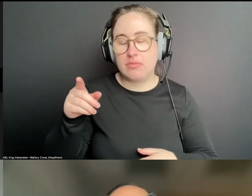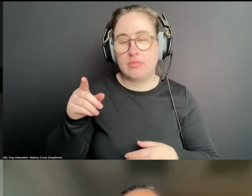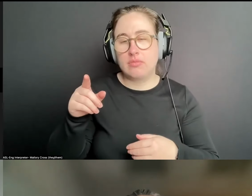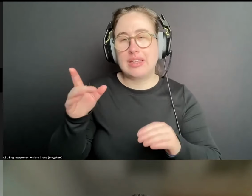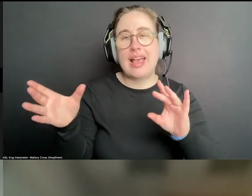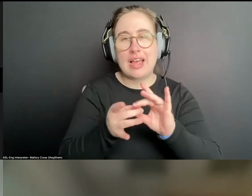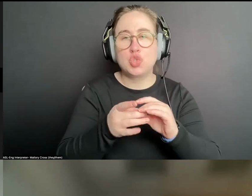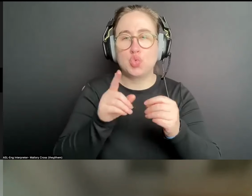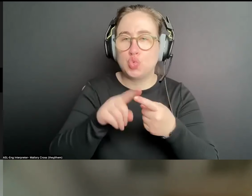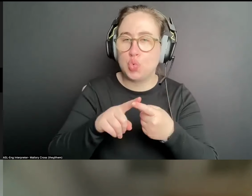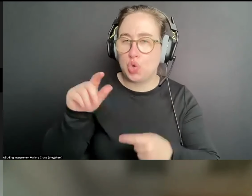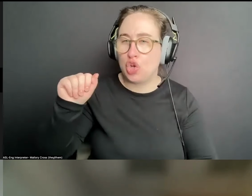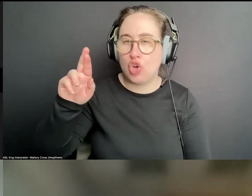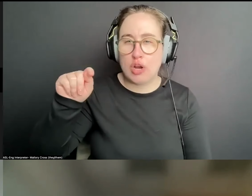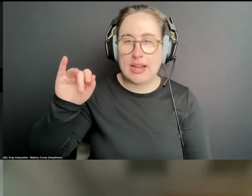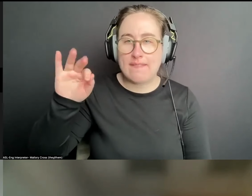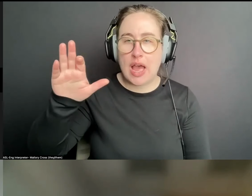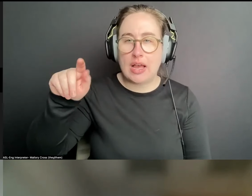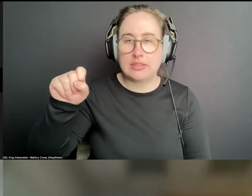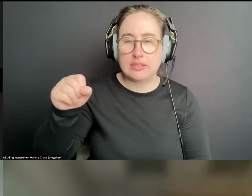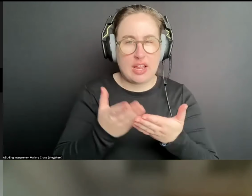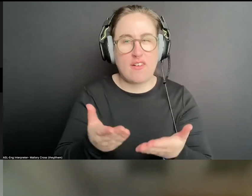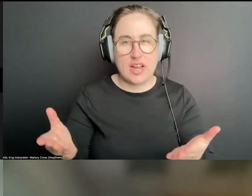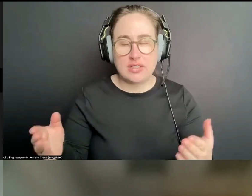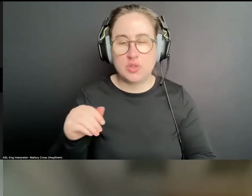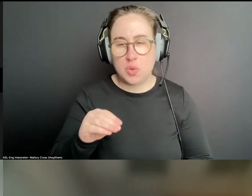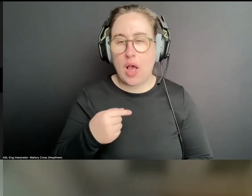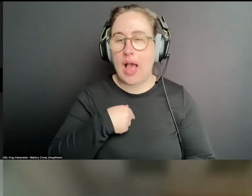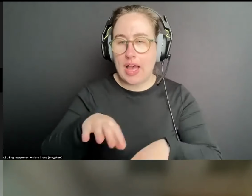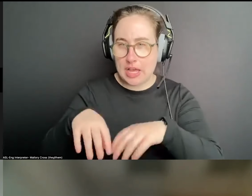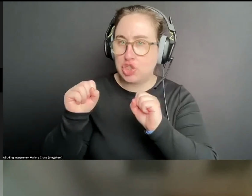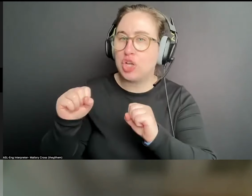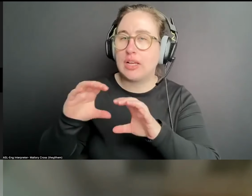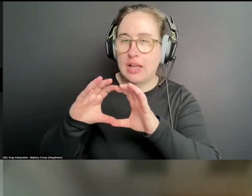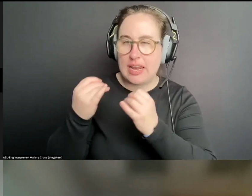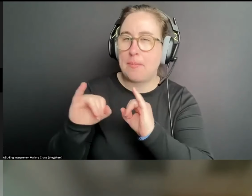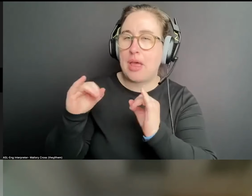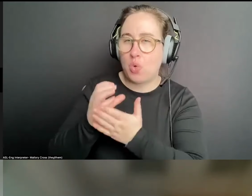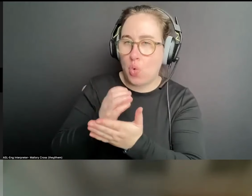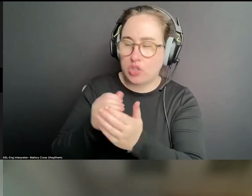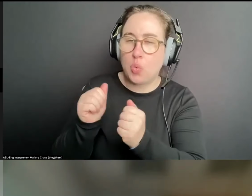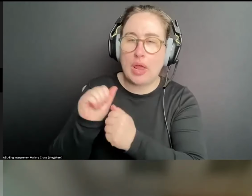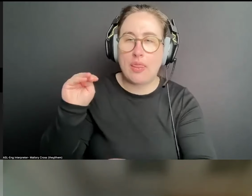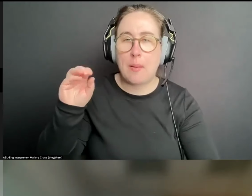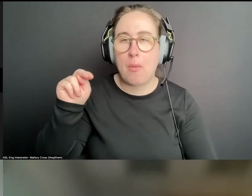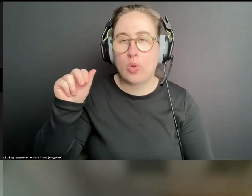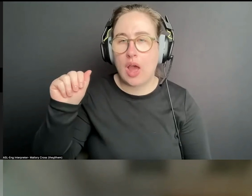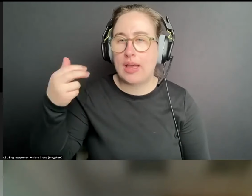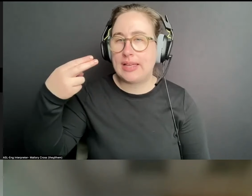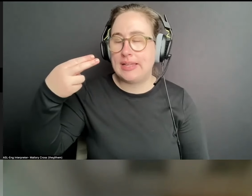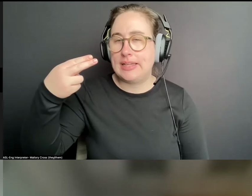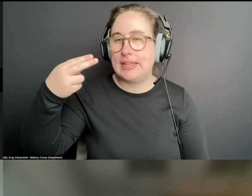the artifacts. And so I took an independent course with Mona Jimenez at the MIA